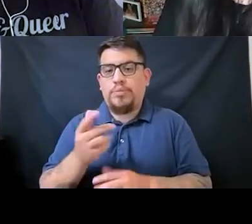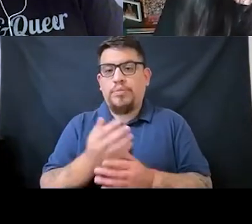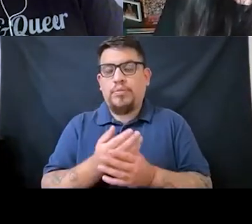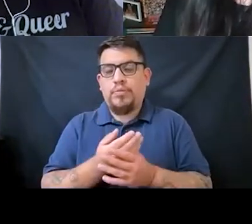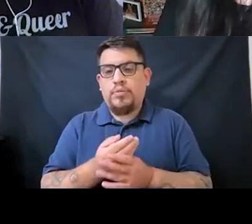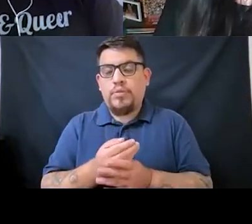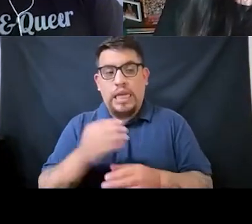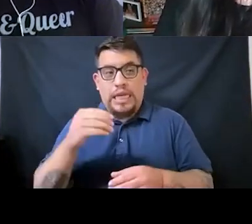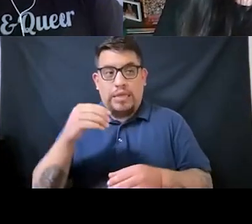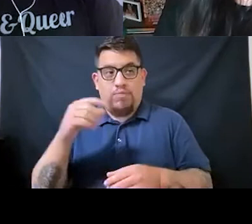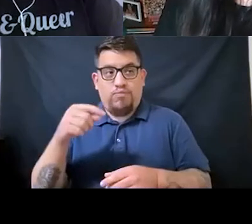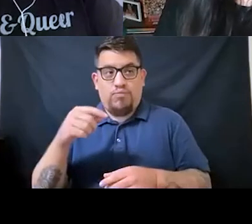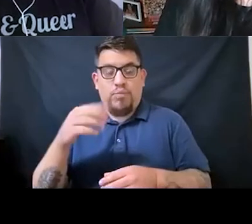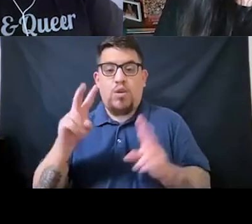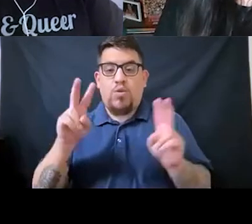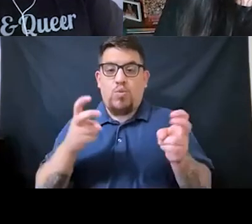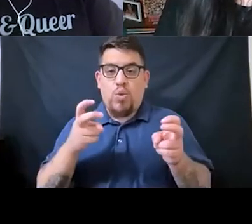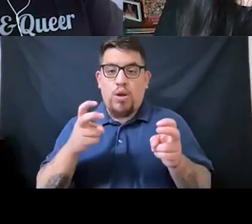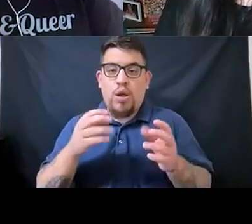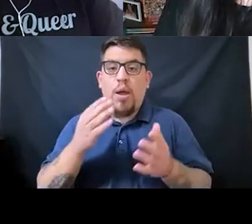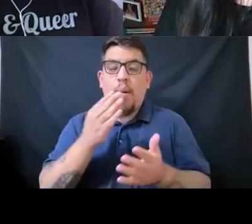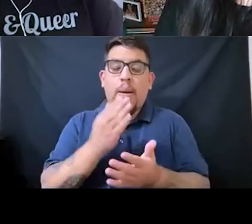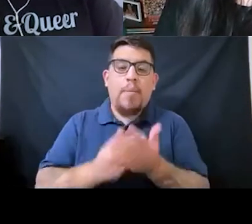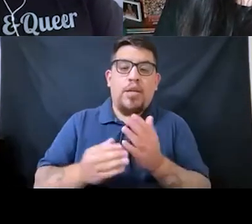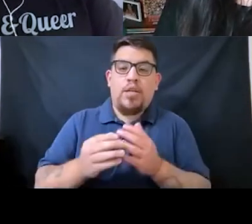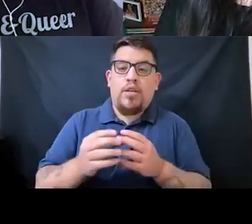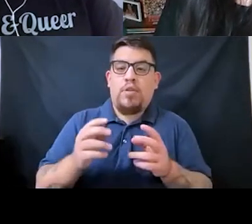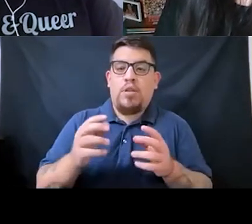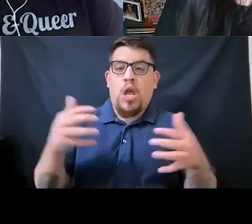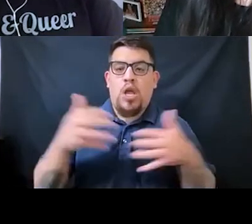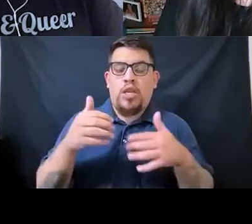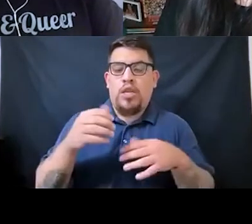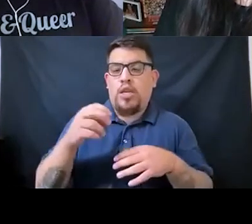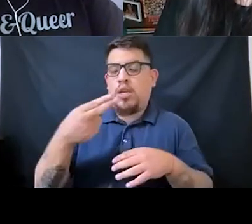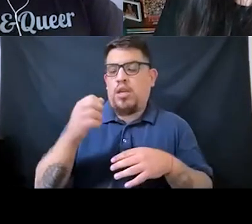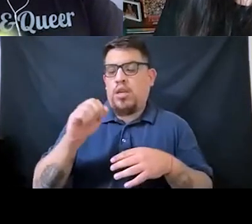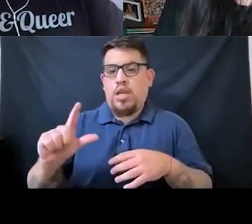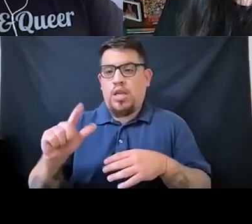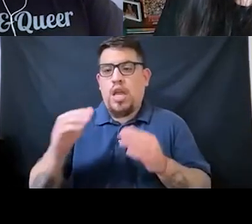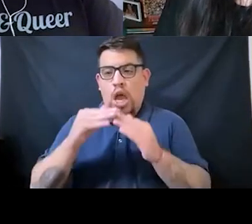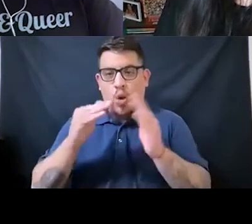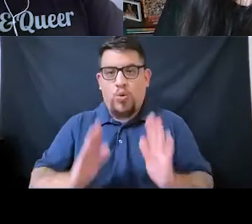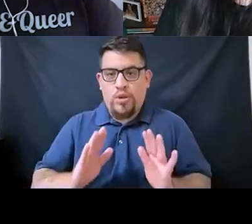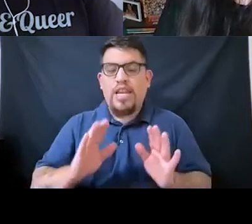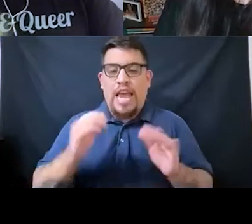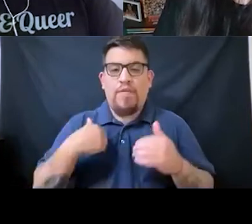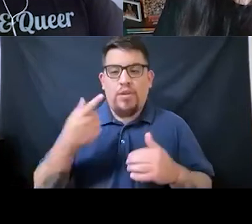I quote parts from The Haunting of Hill House and couldn't have those in there.